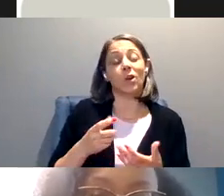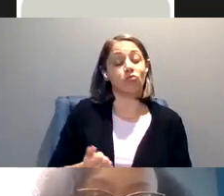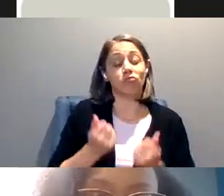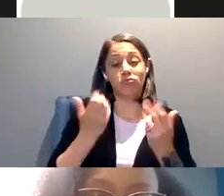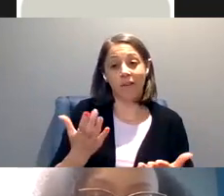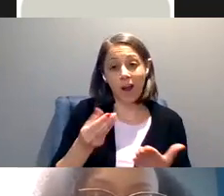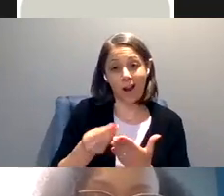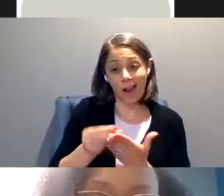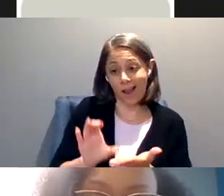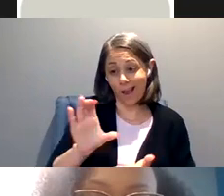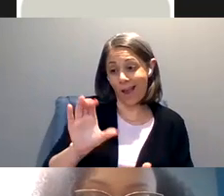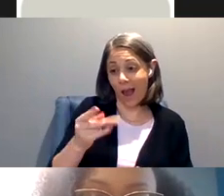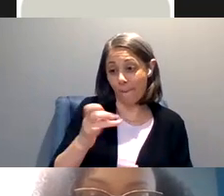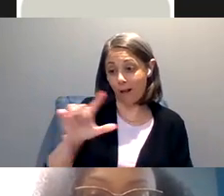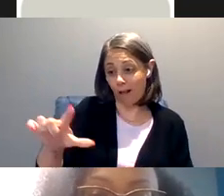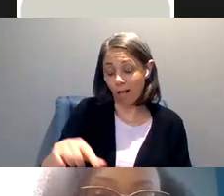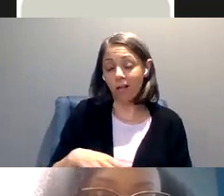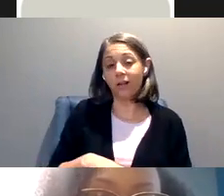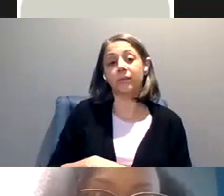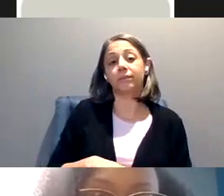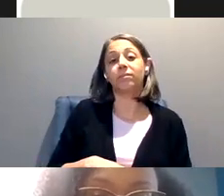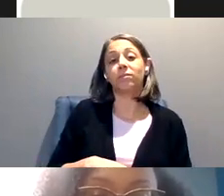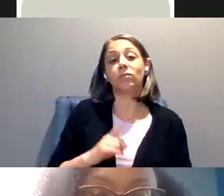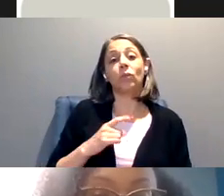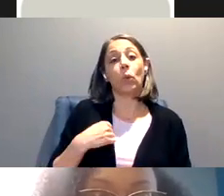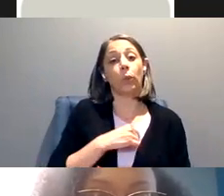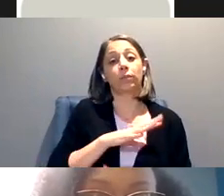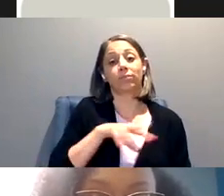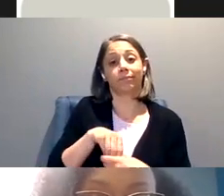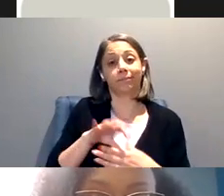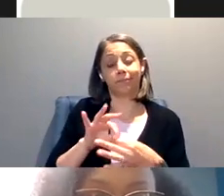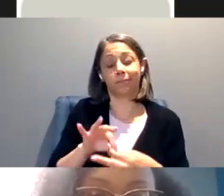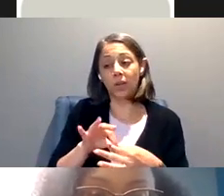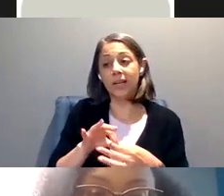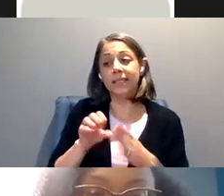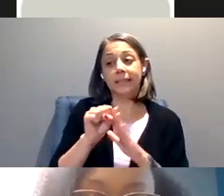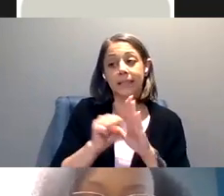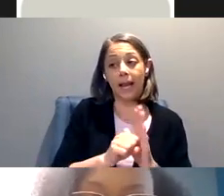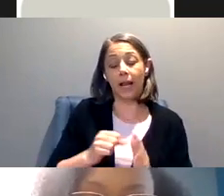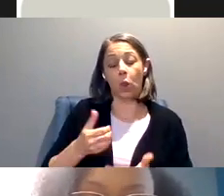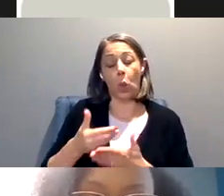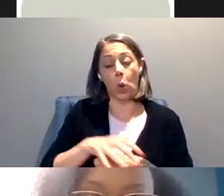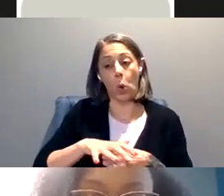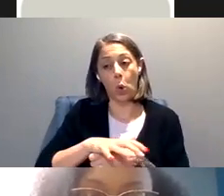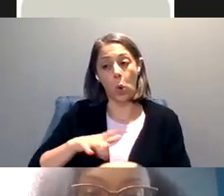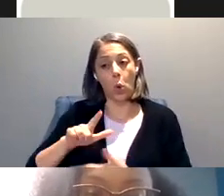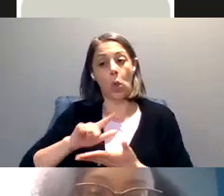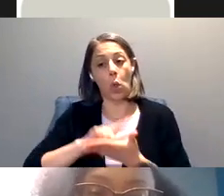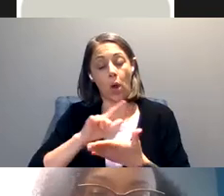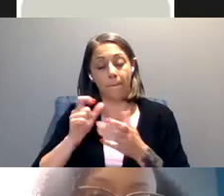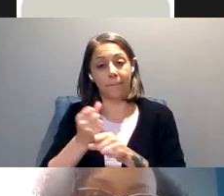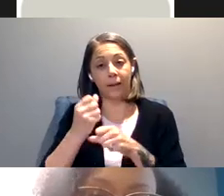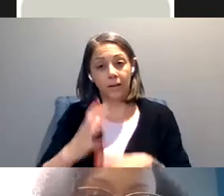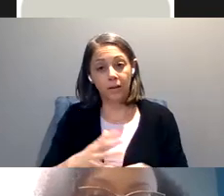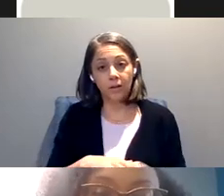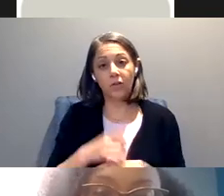lending capacity as a CDFI. We engage with state and local lawmakers on policy and advocacy work, and we help